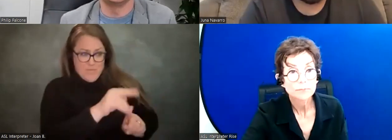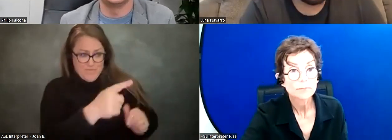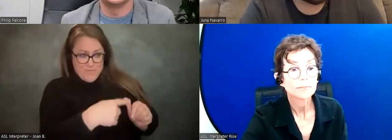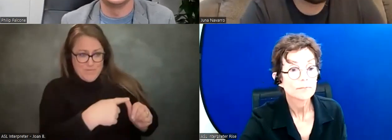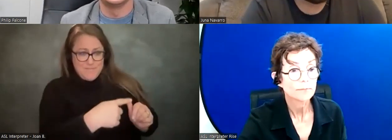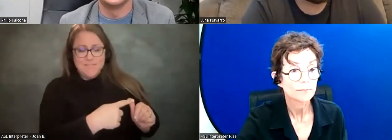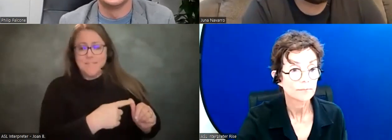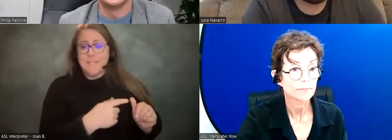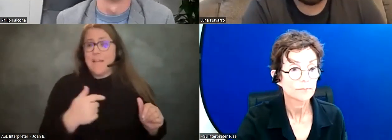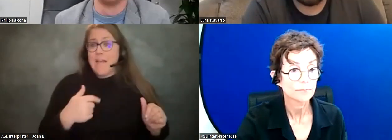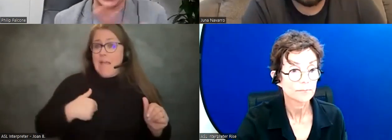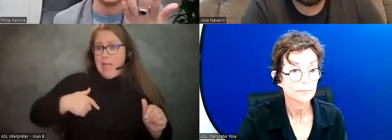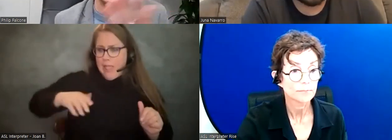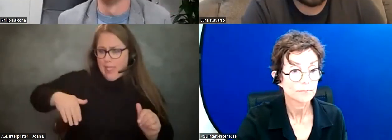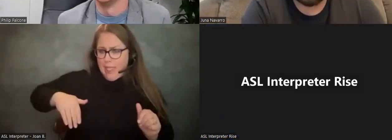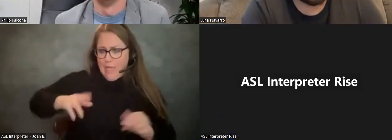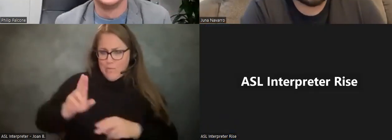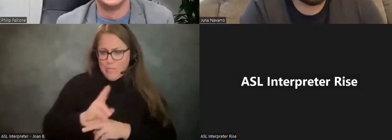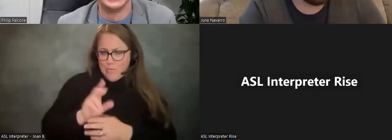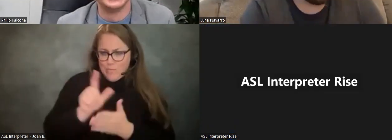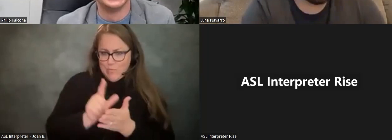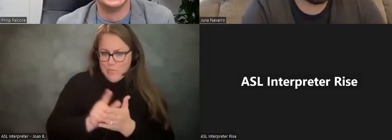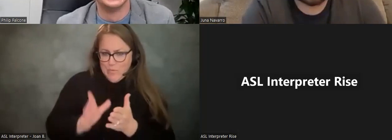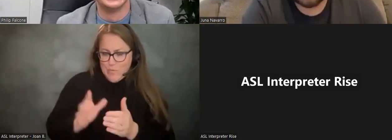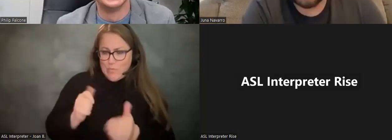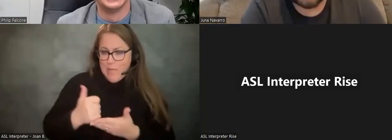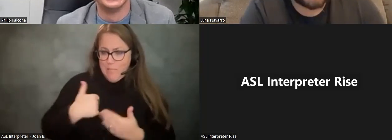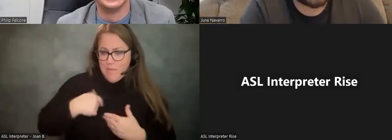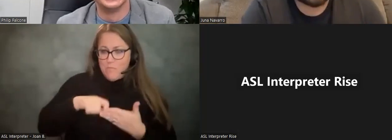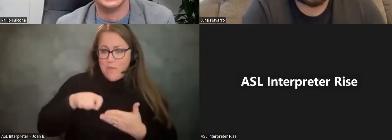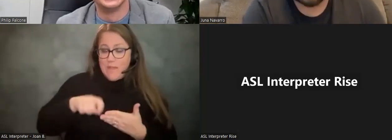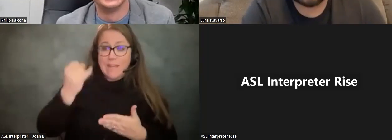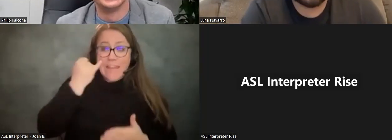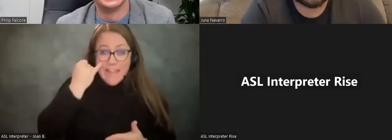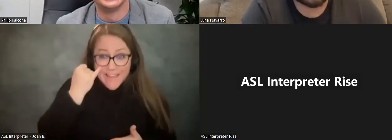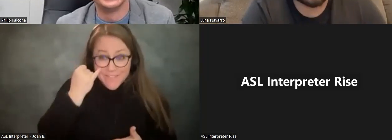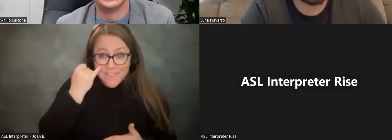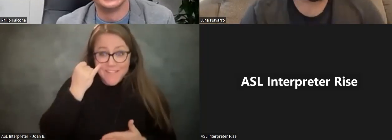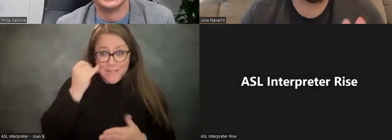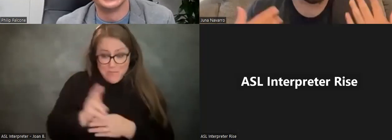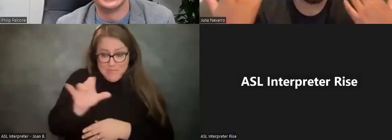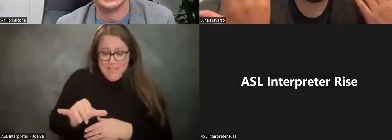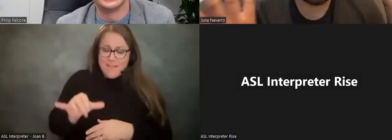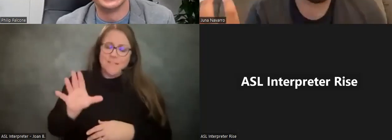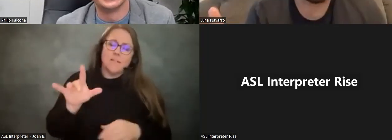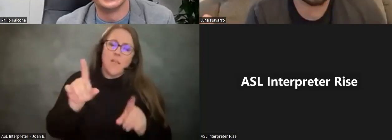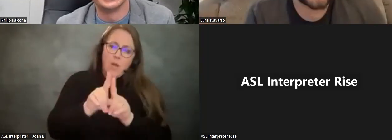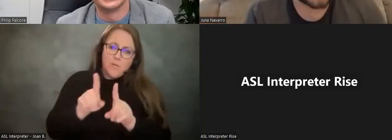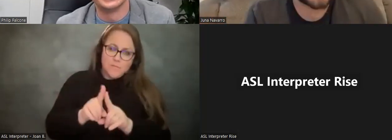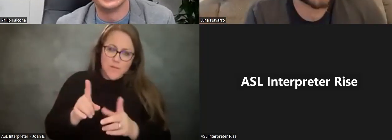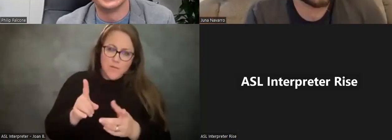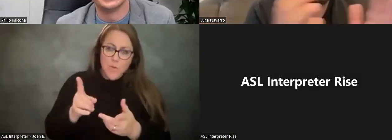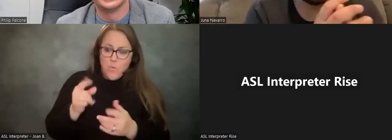have not yet used an attorney to help me write a thing. Because if you do that, then you're already giving, again, it's also about gaining trust